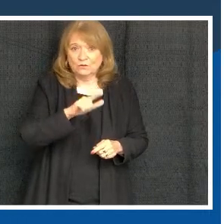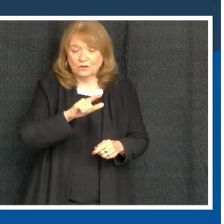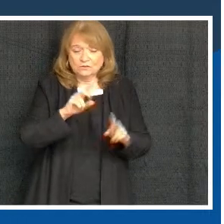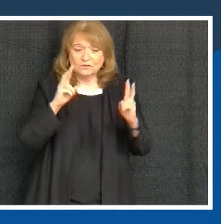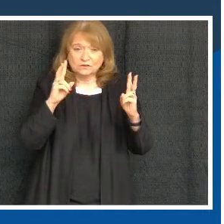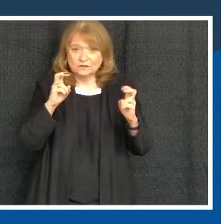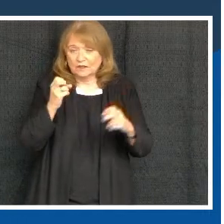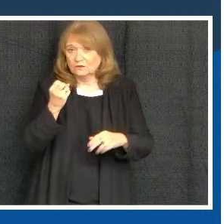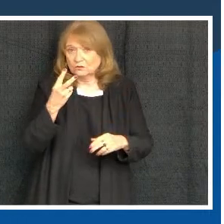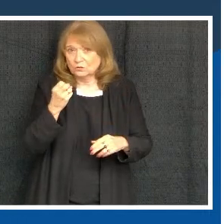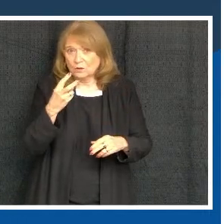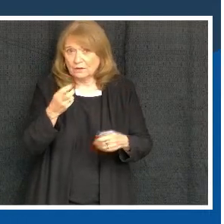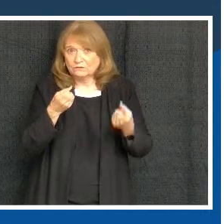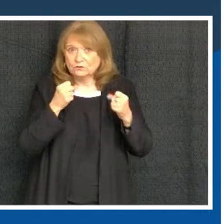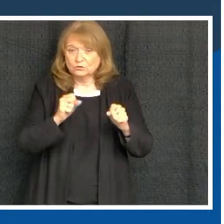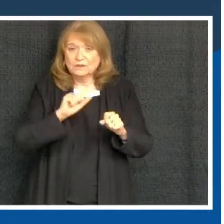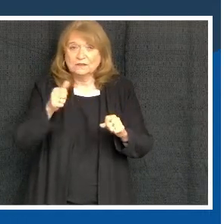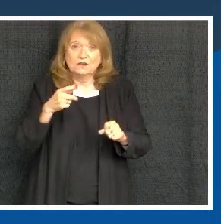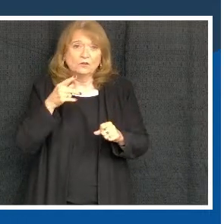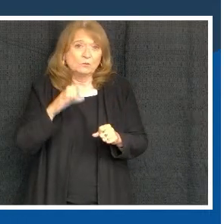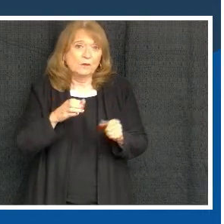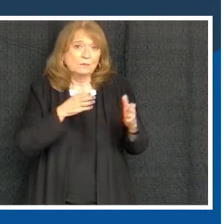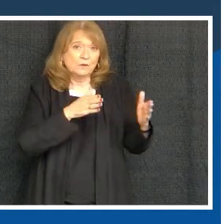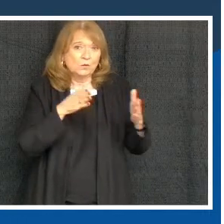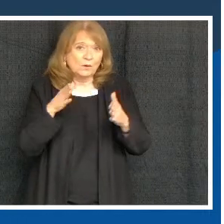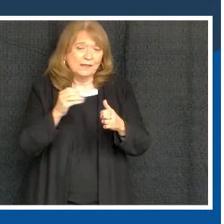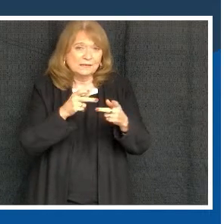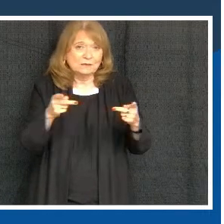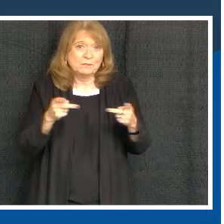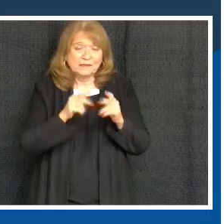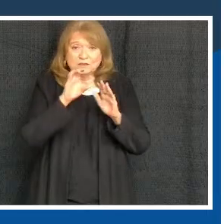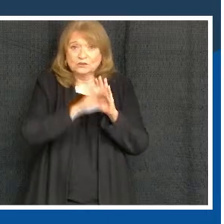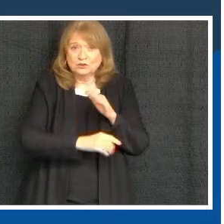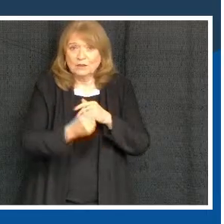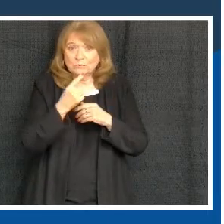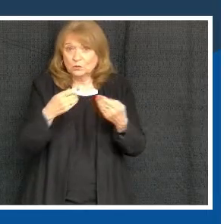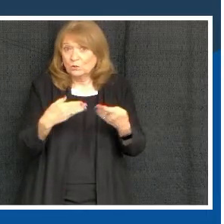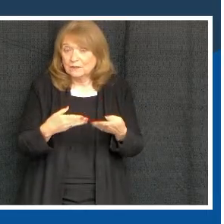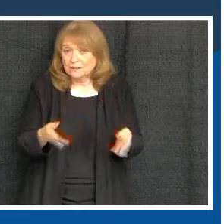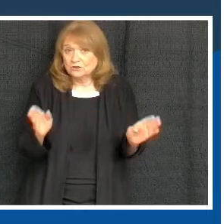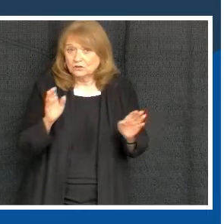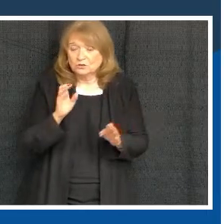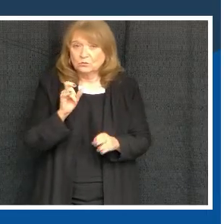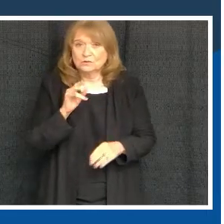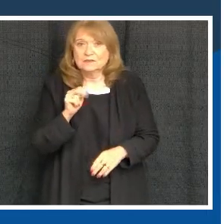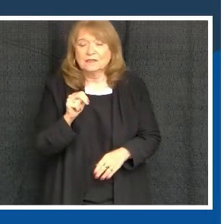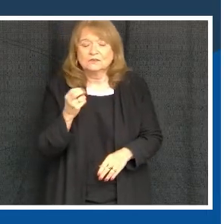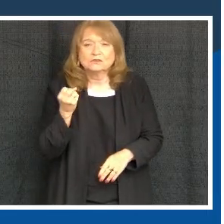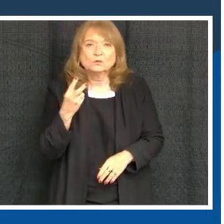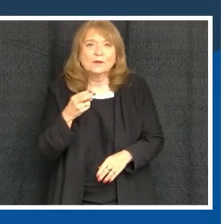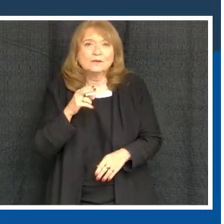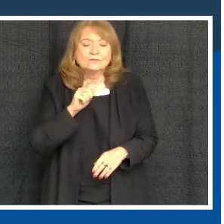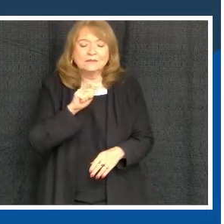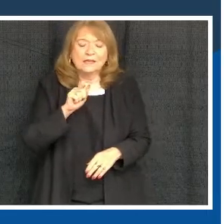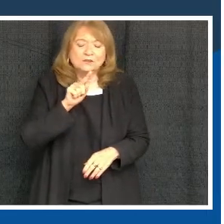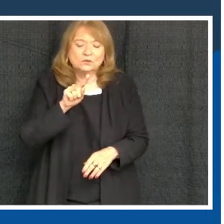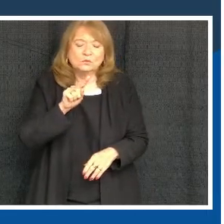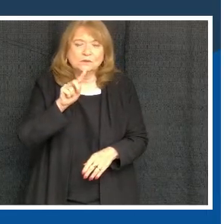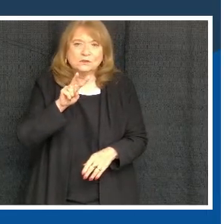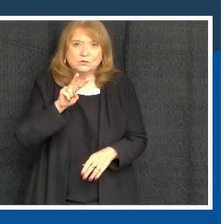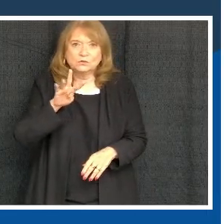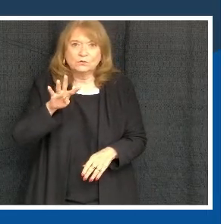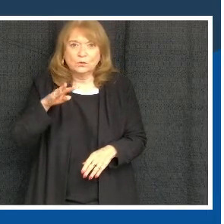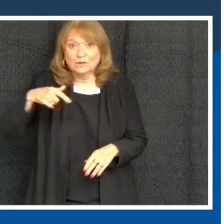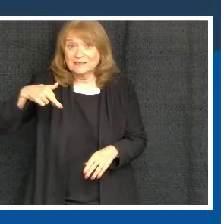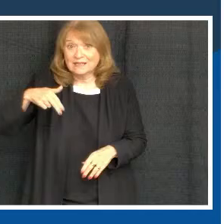12, Streets and Other Public Ways and Places, Chapter 1 in general, Section 12-124, sidewalks,